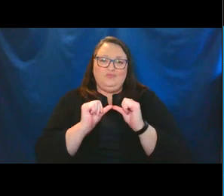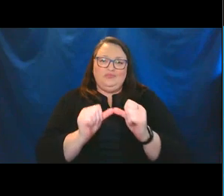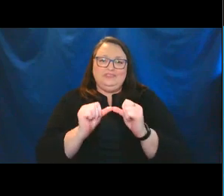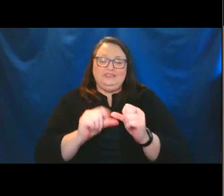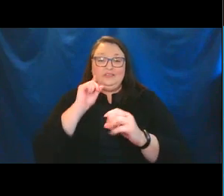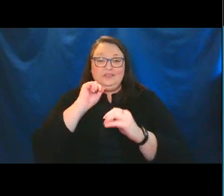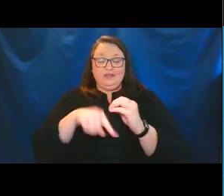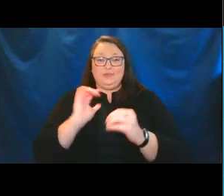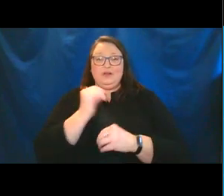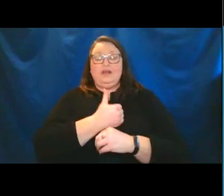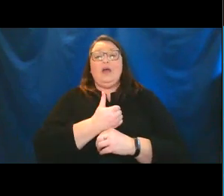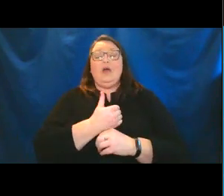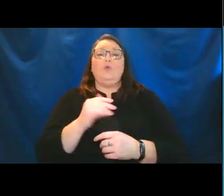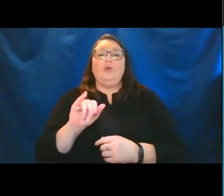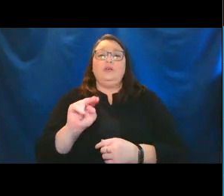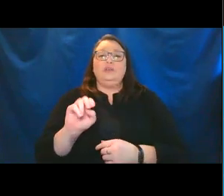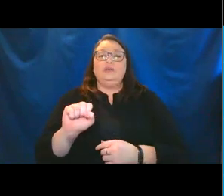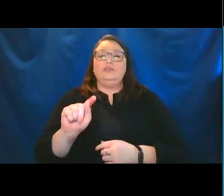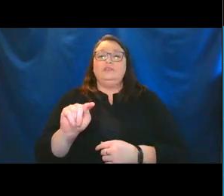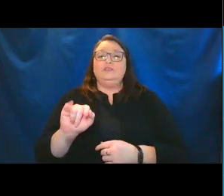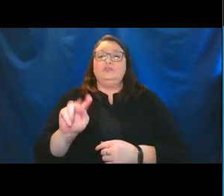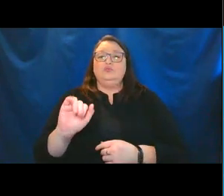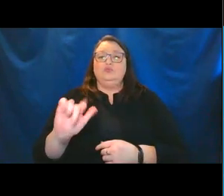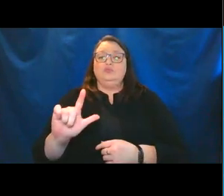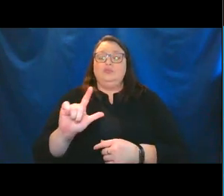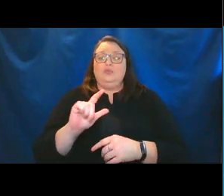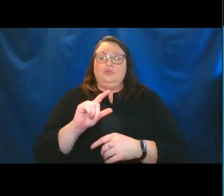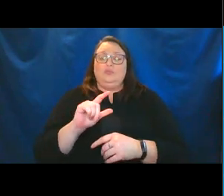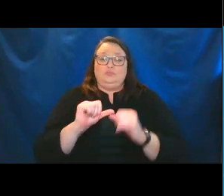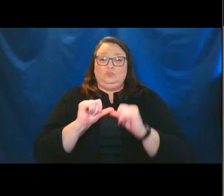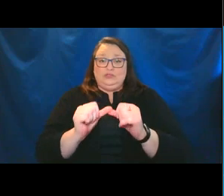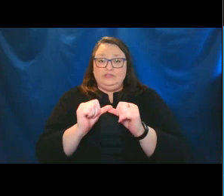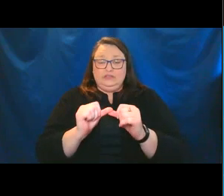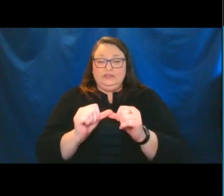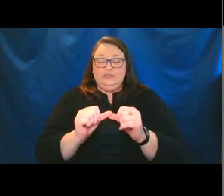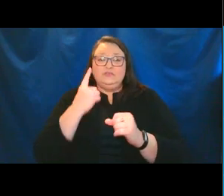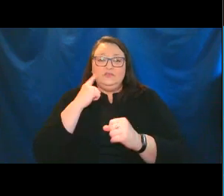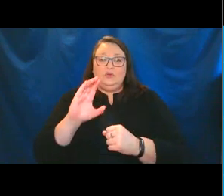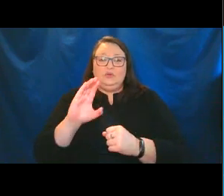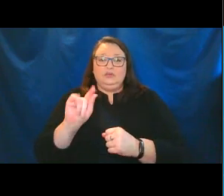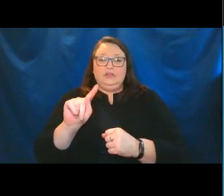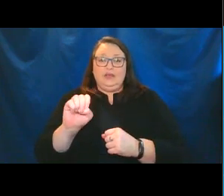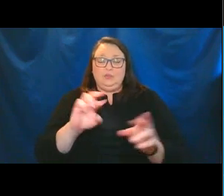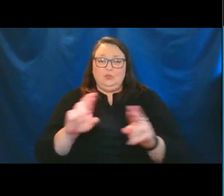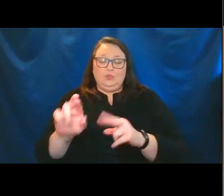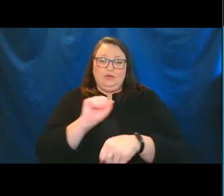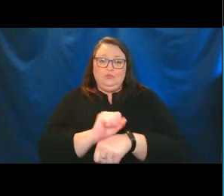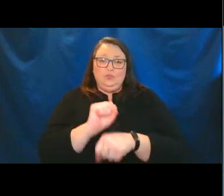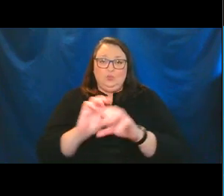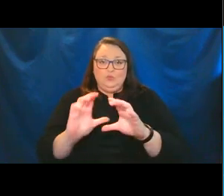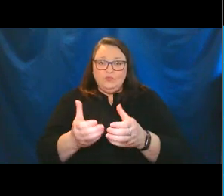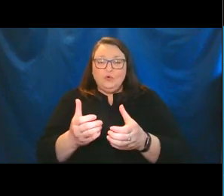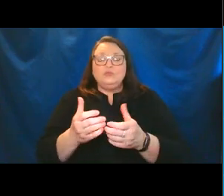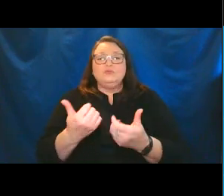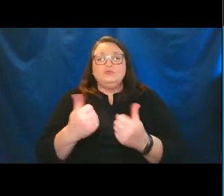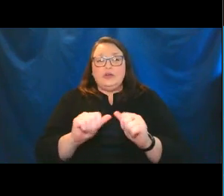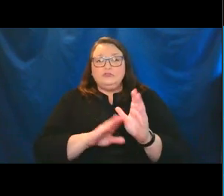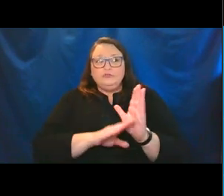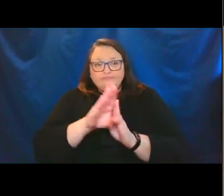our institutional resilience of this climate ready workforce effort, trying to build those connectivity and those networks around people.